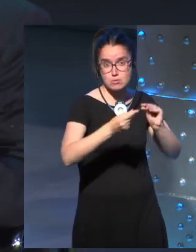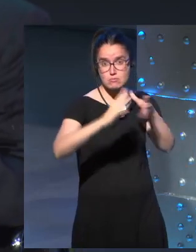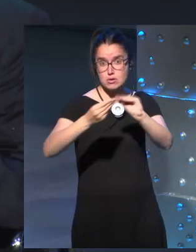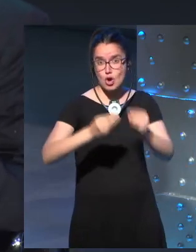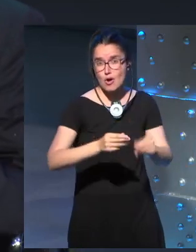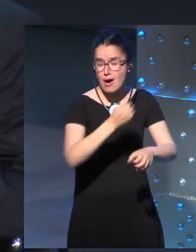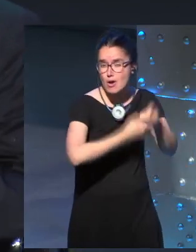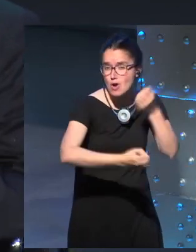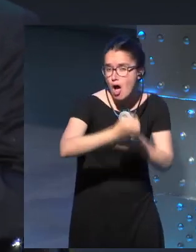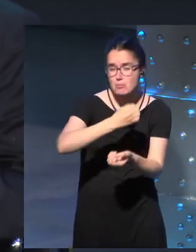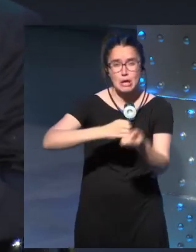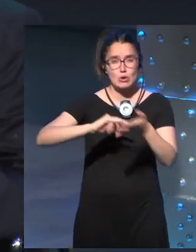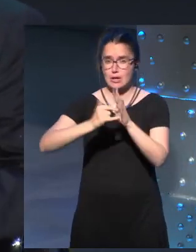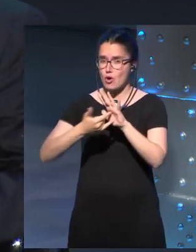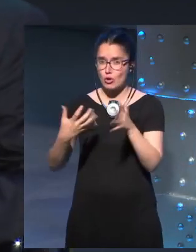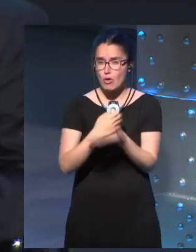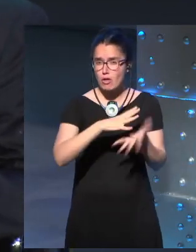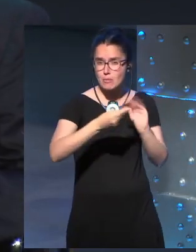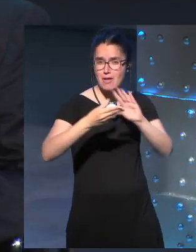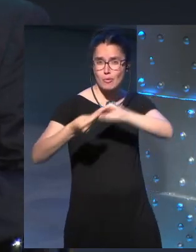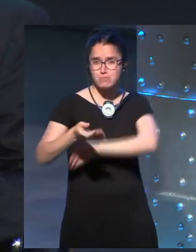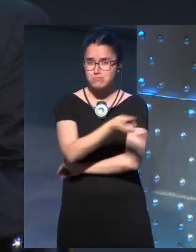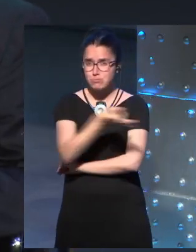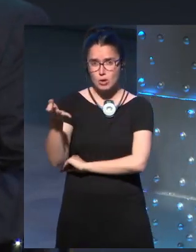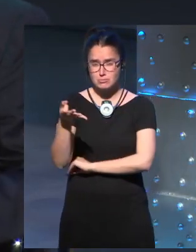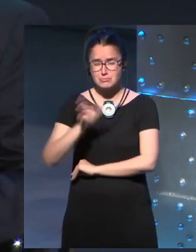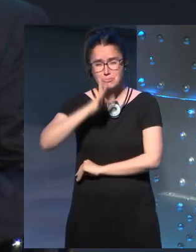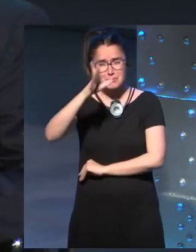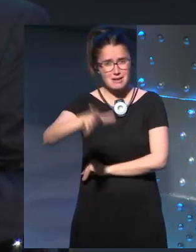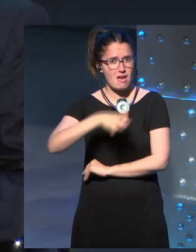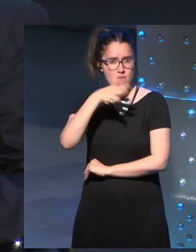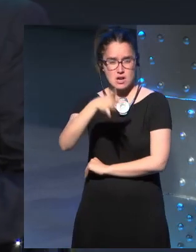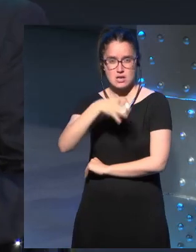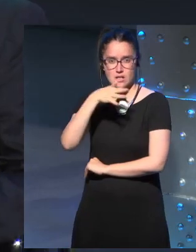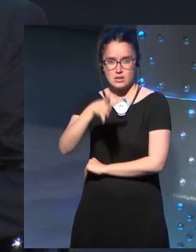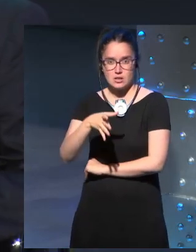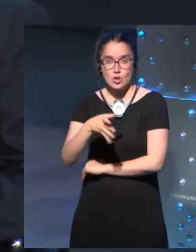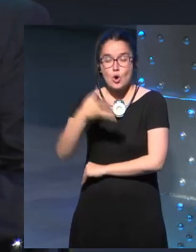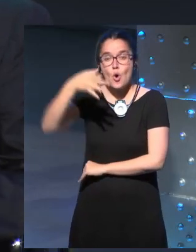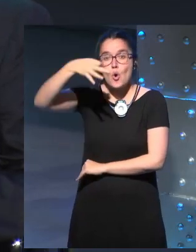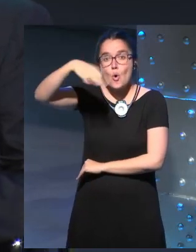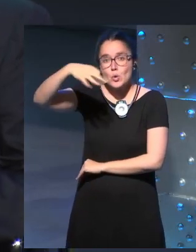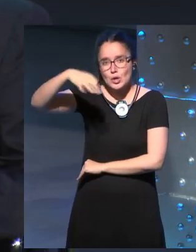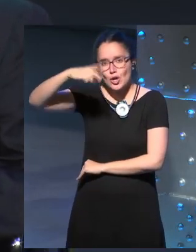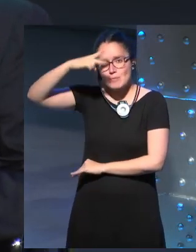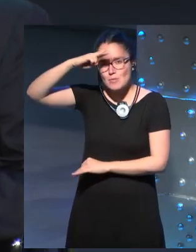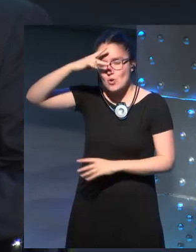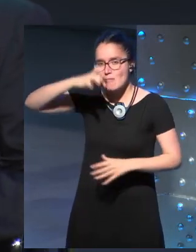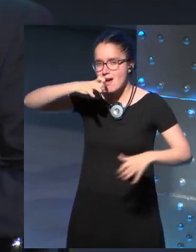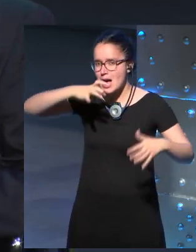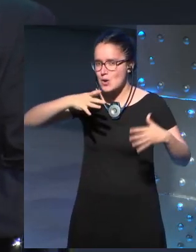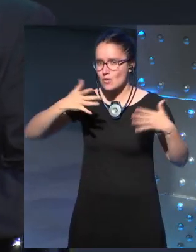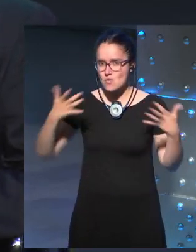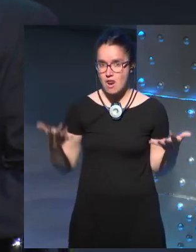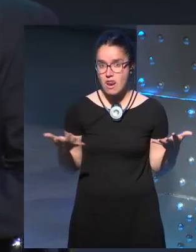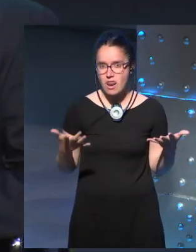adapt to every change, social changes, technological changes, I mean, the capacity has been amazing. So the only thing